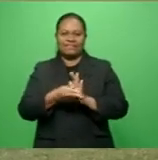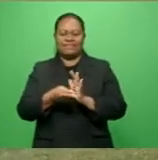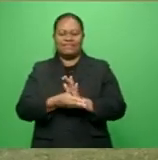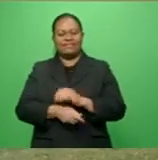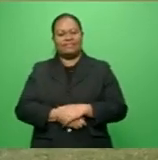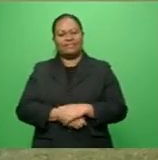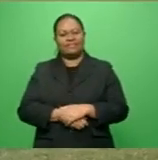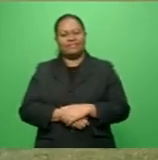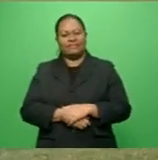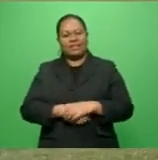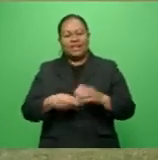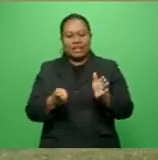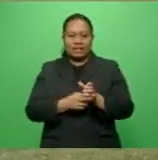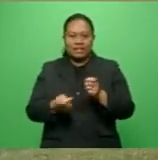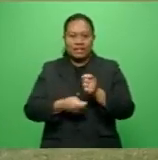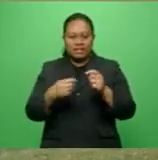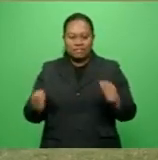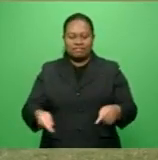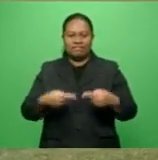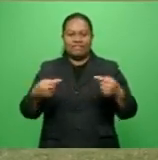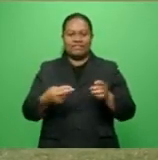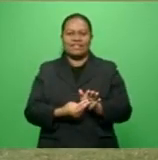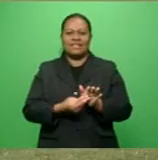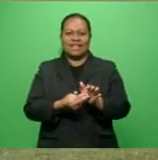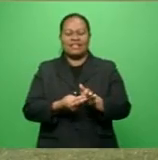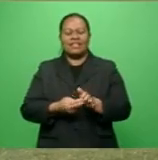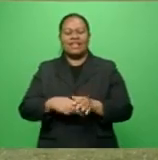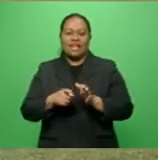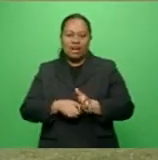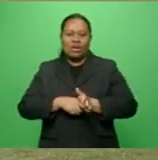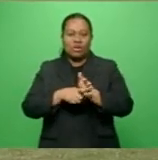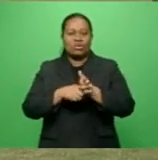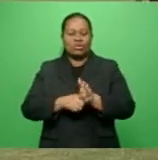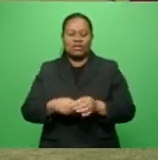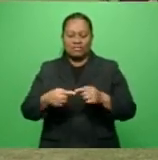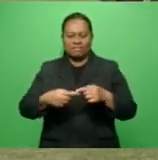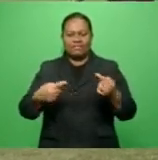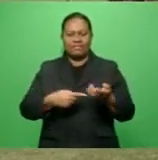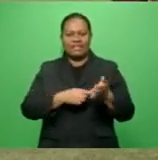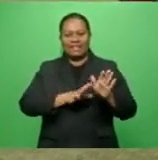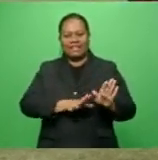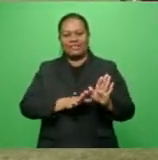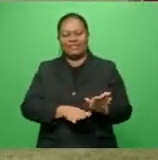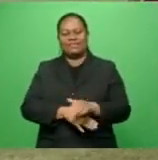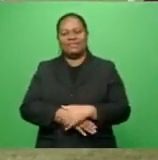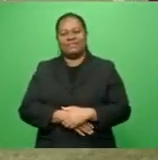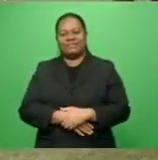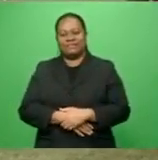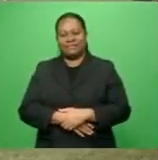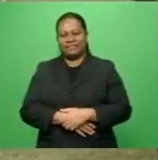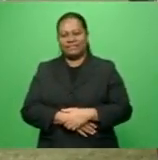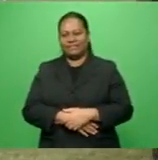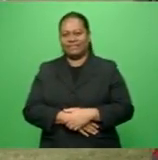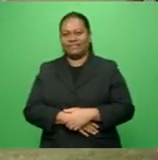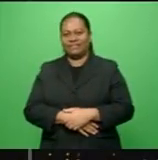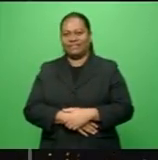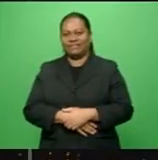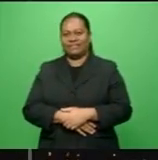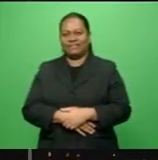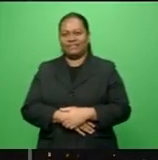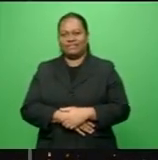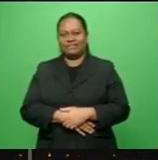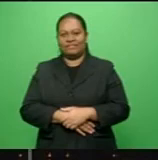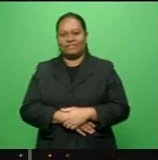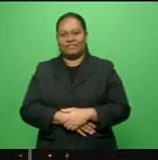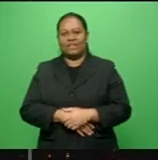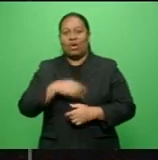Naita Siri will play Nandi in their next match while Lautoka face Tailevu. Felipe Naikaso, FBC Sports. One of